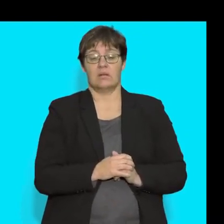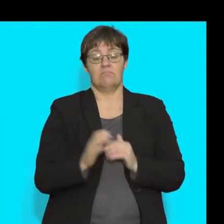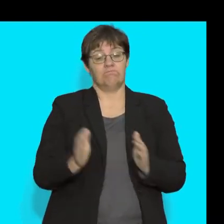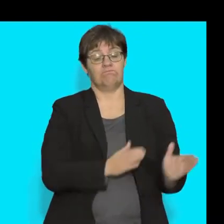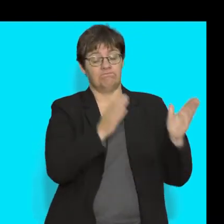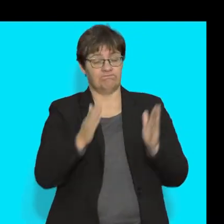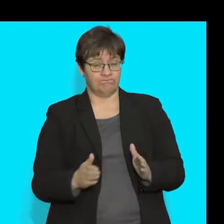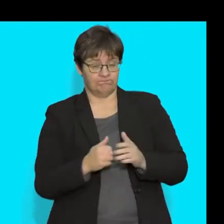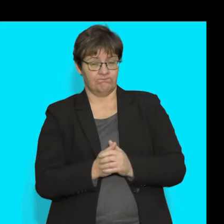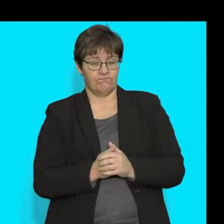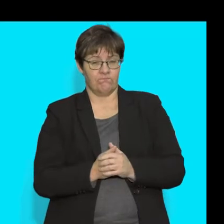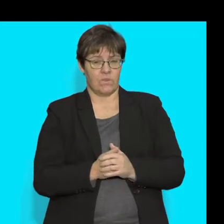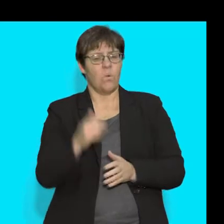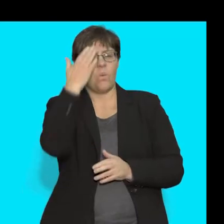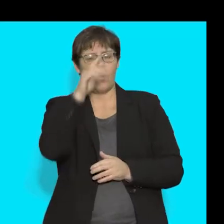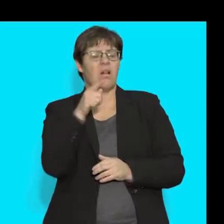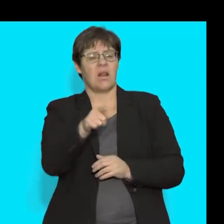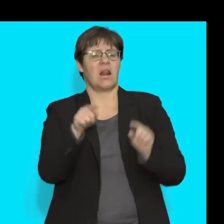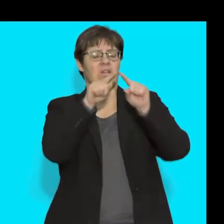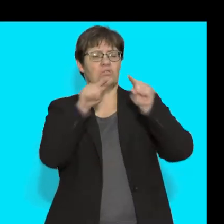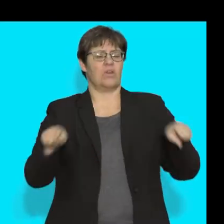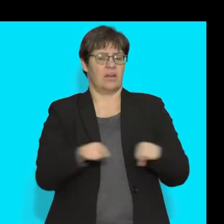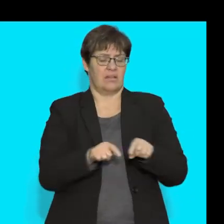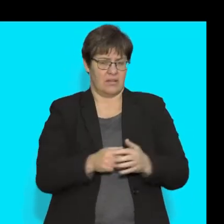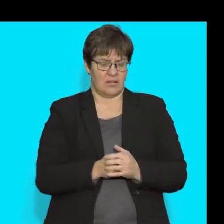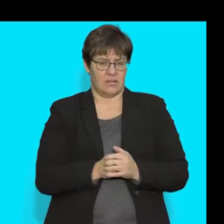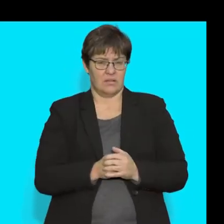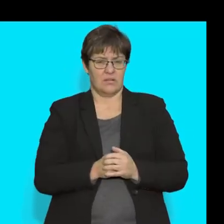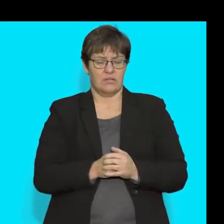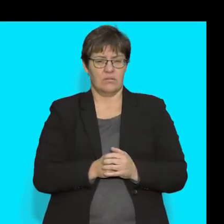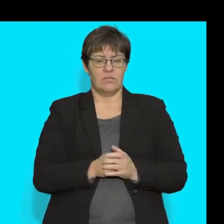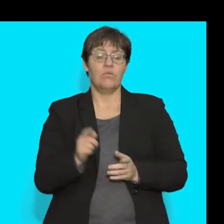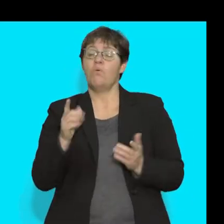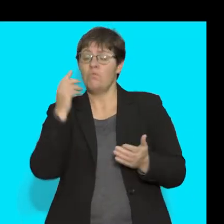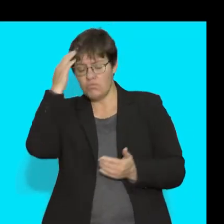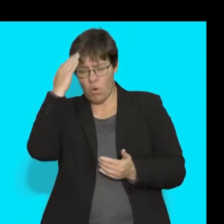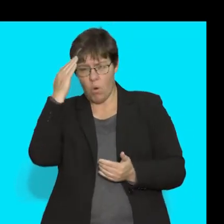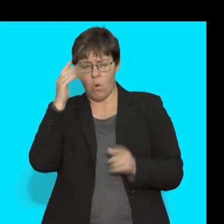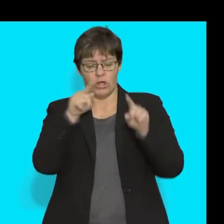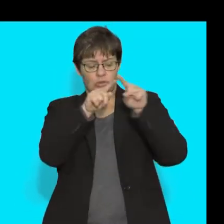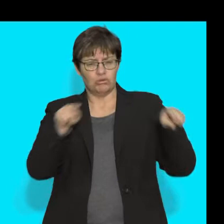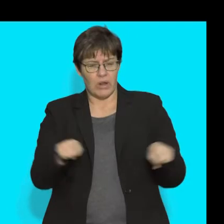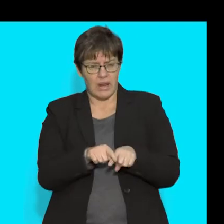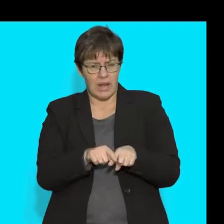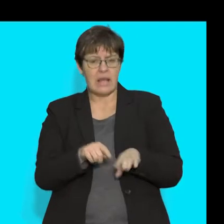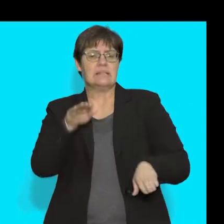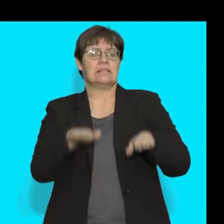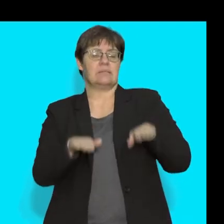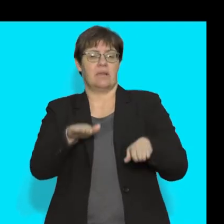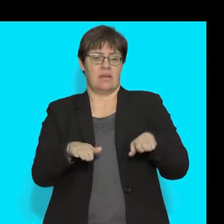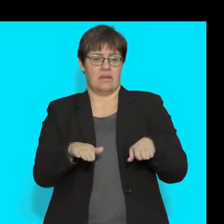Also, what do we also know about triangles? We know that we can claim triangles to be